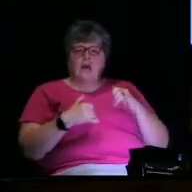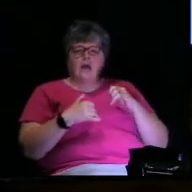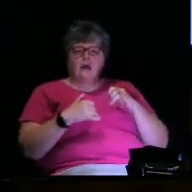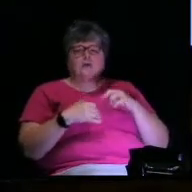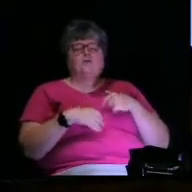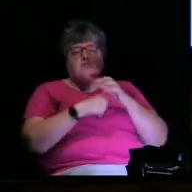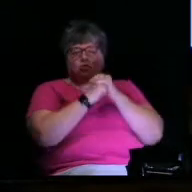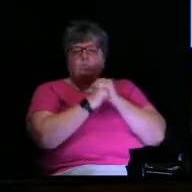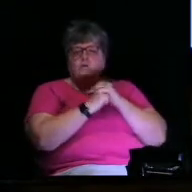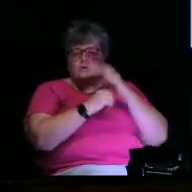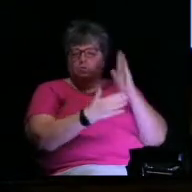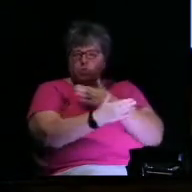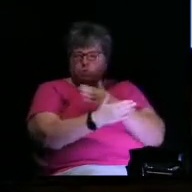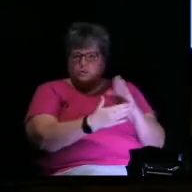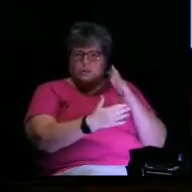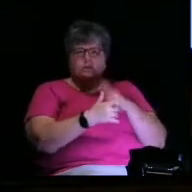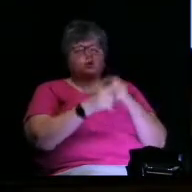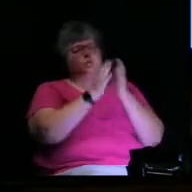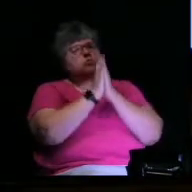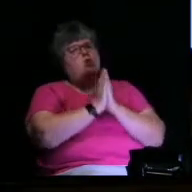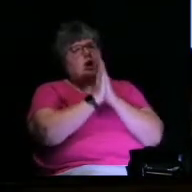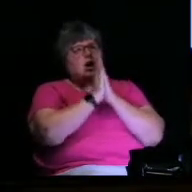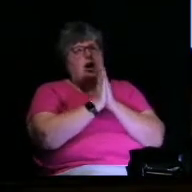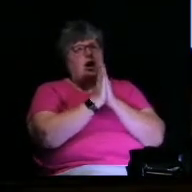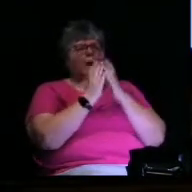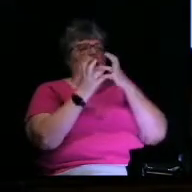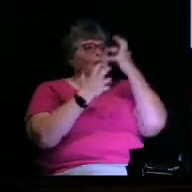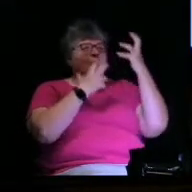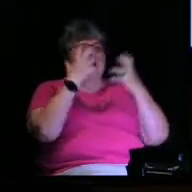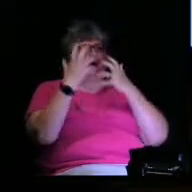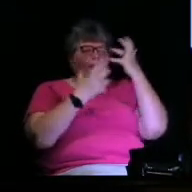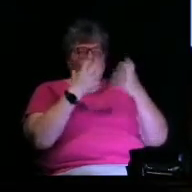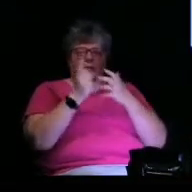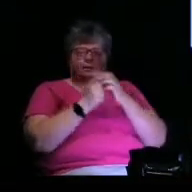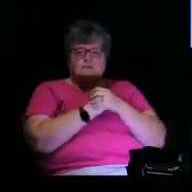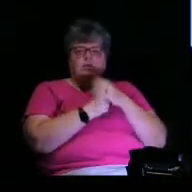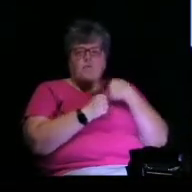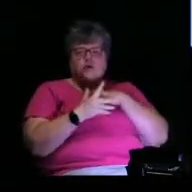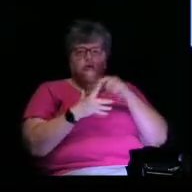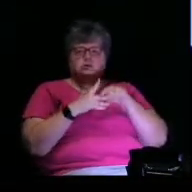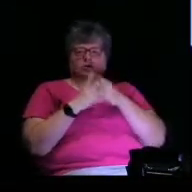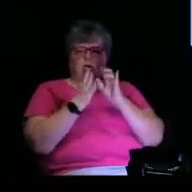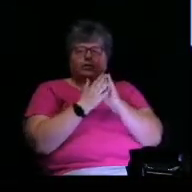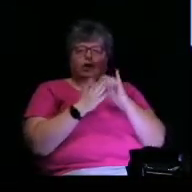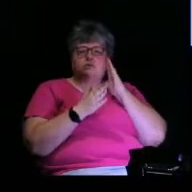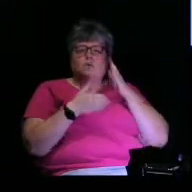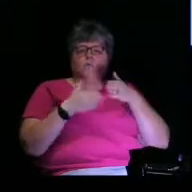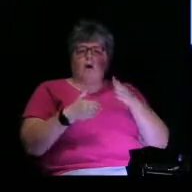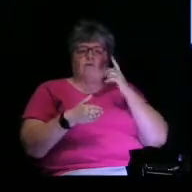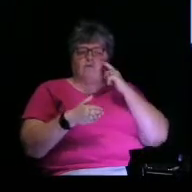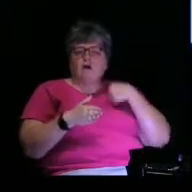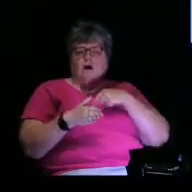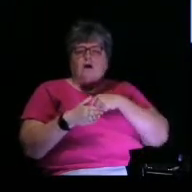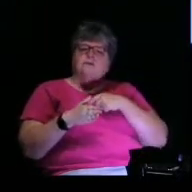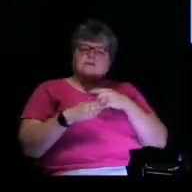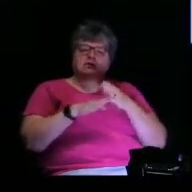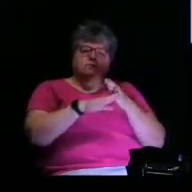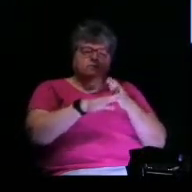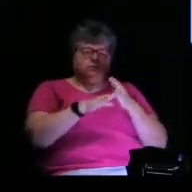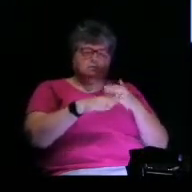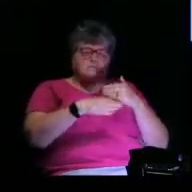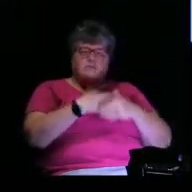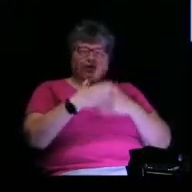out loud. And you pray in, you pray with that worship music going, okay? All right, we're going to start that. But that's a way for us to develop more love for God. Also, journey